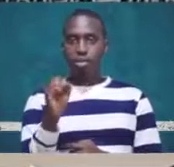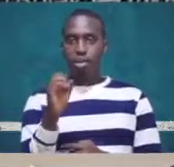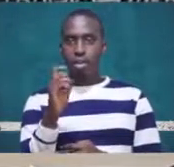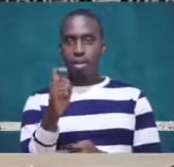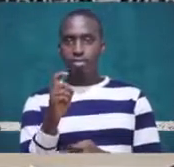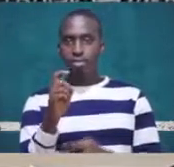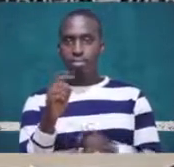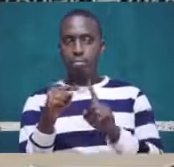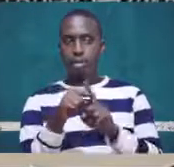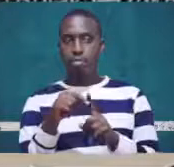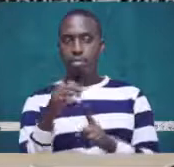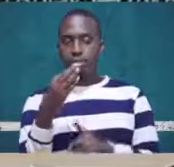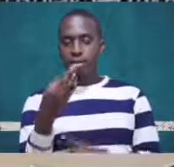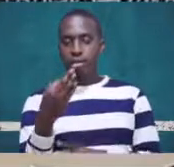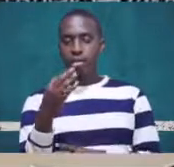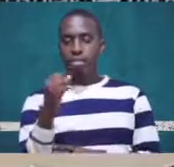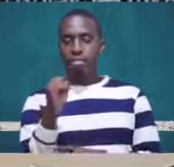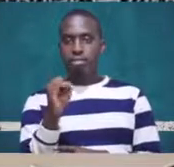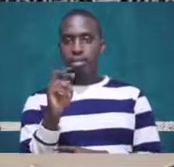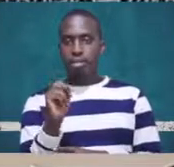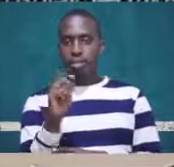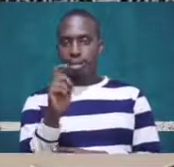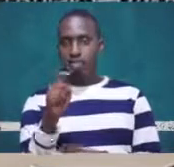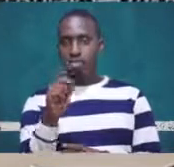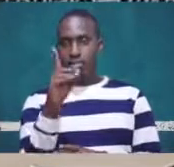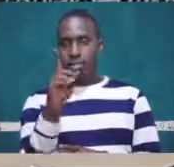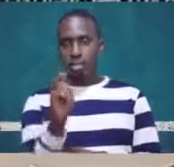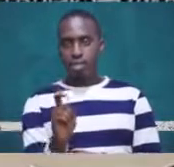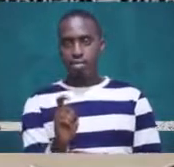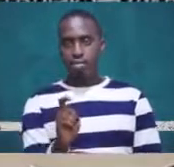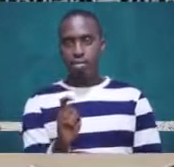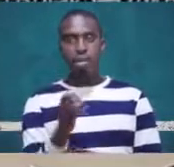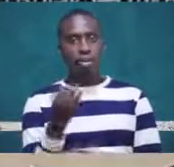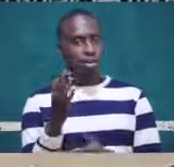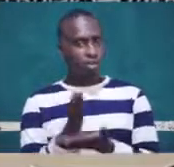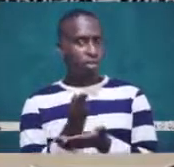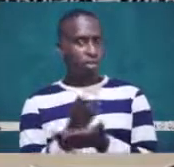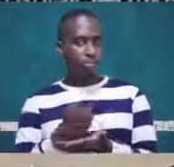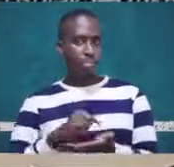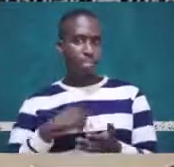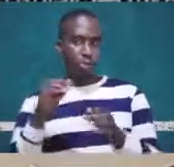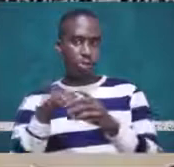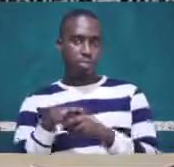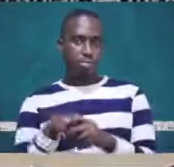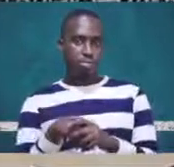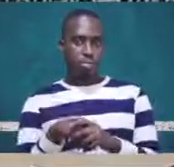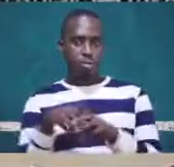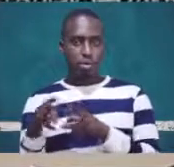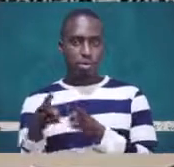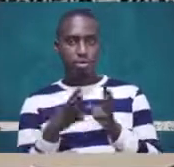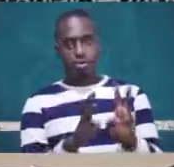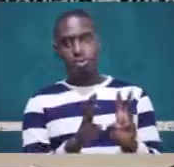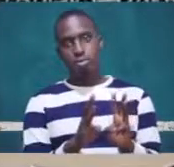3 sine x dx. Of course, we are going to apply the